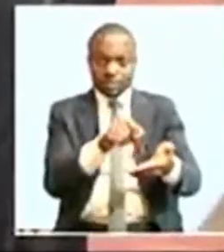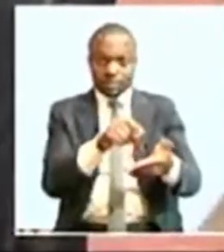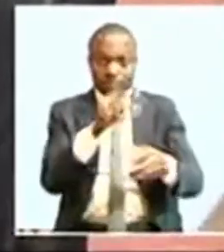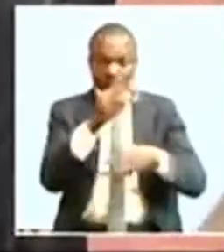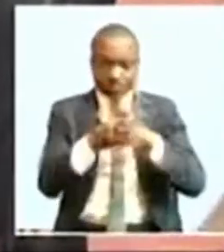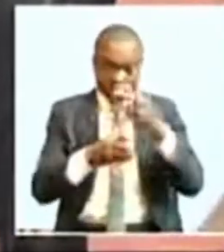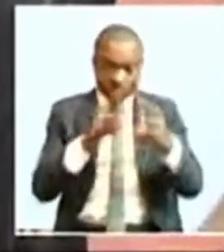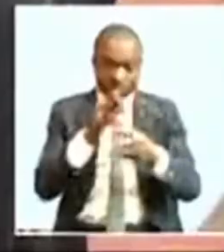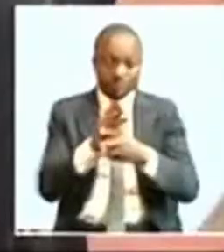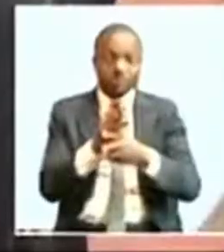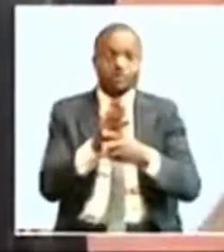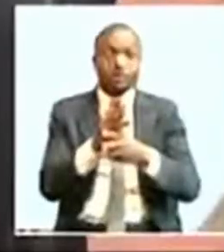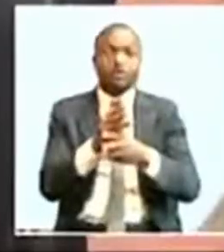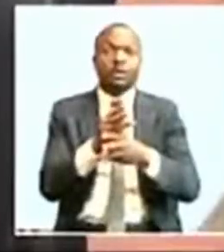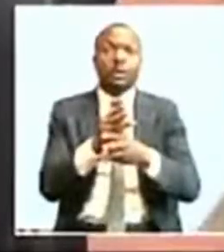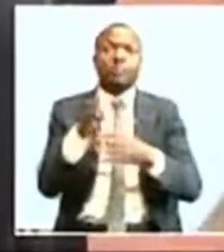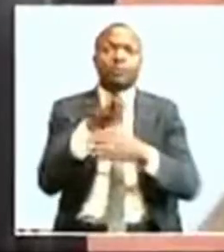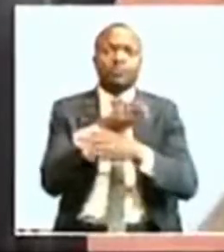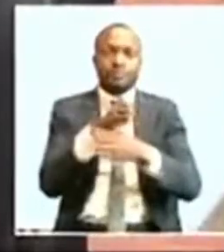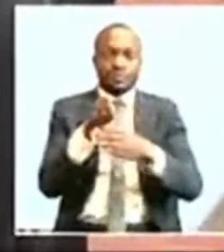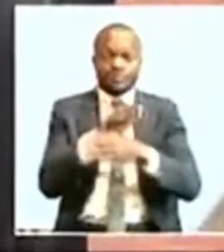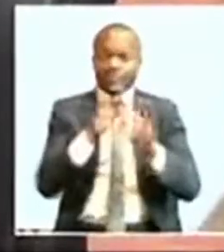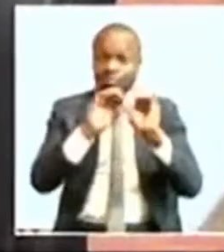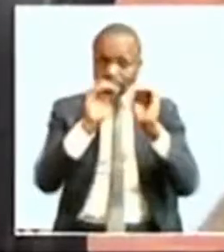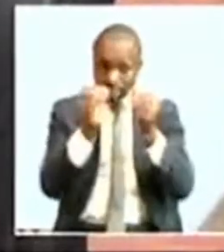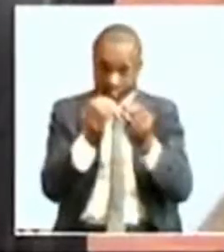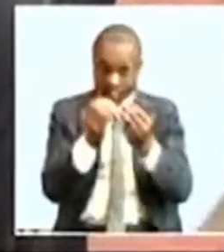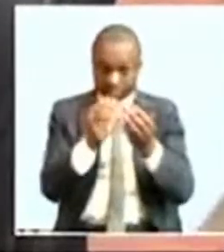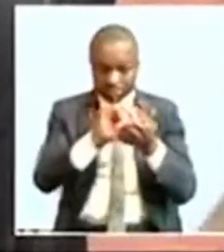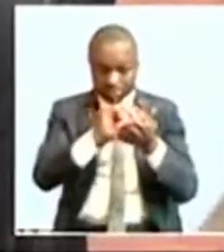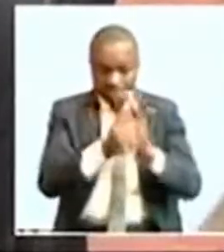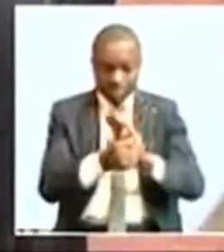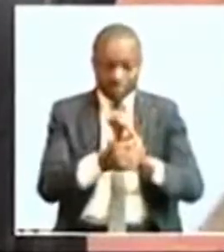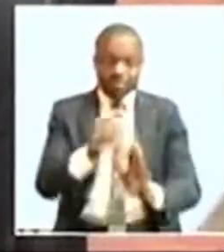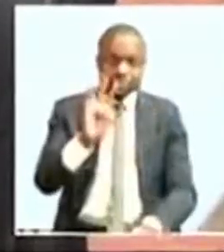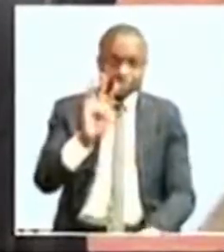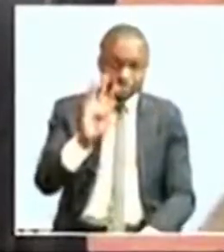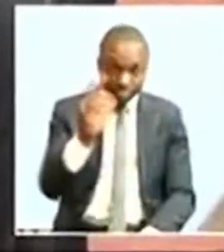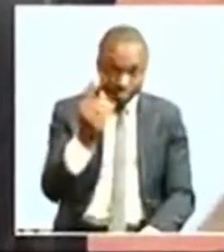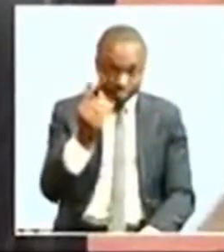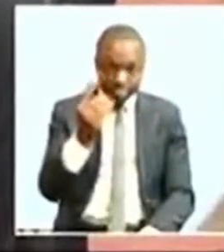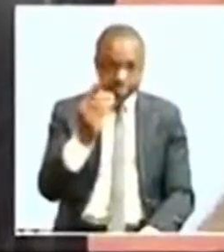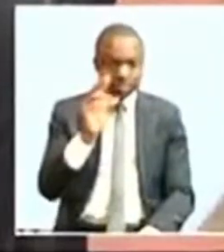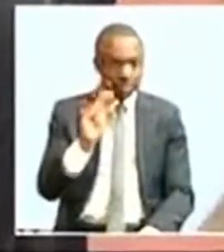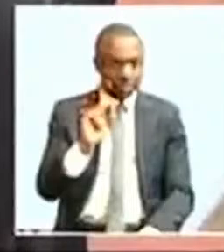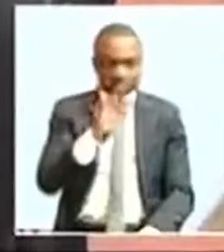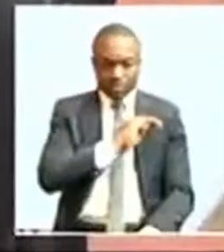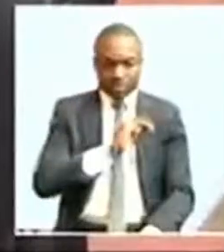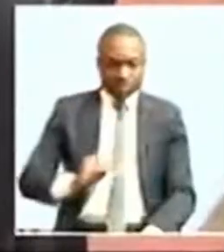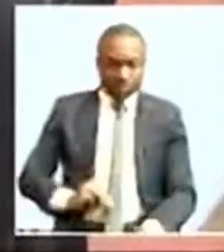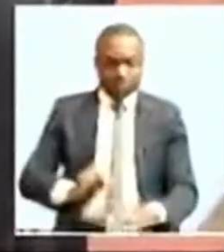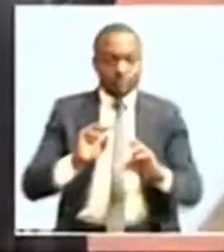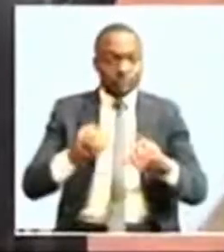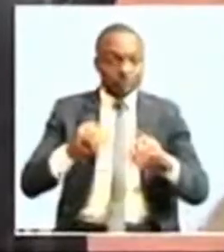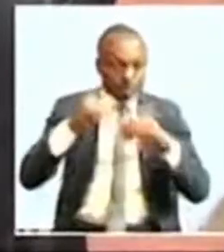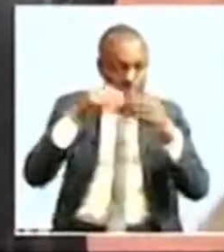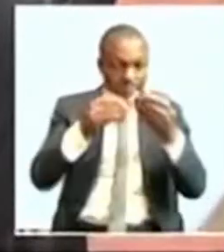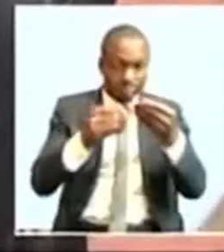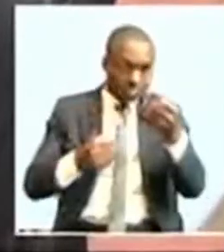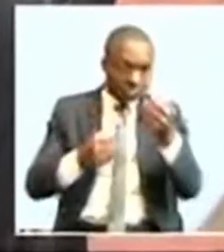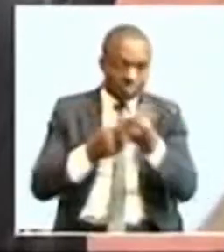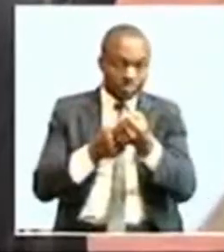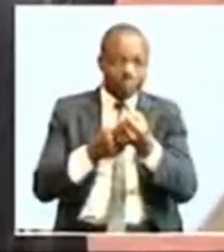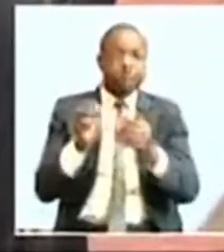Organization agreement, Article 4.1. No member shall grant or maintain subsidies for